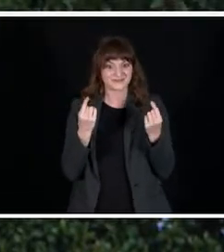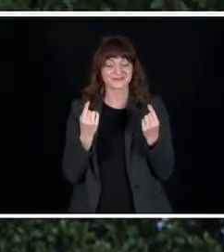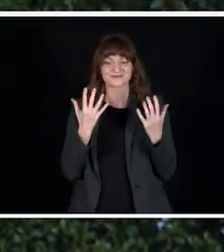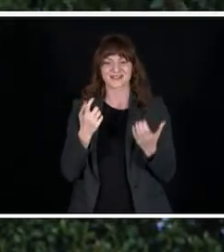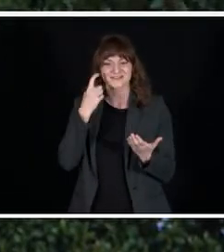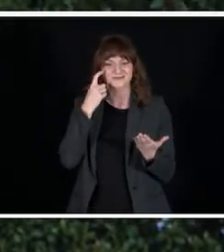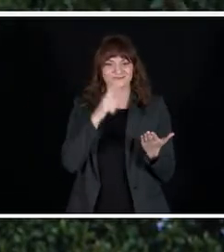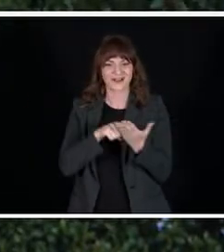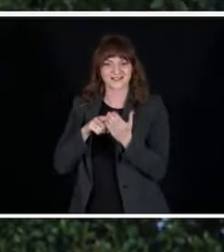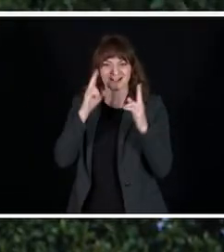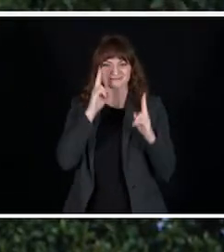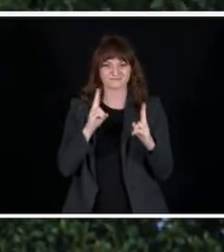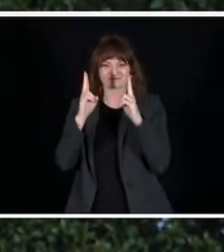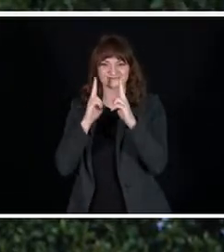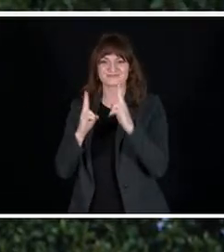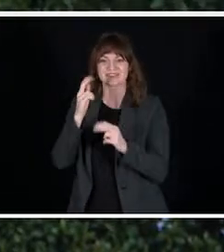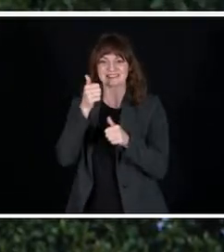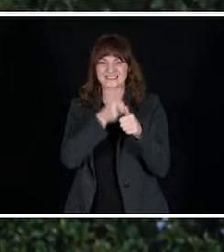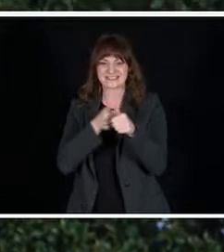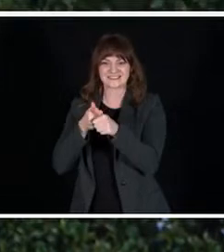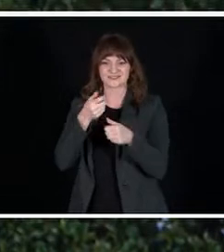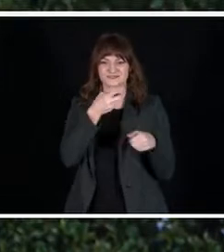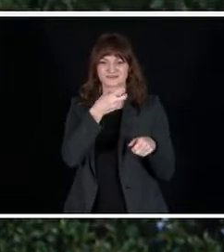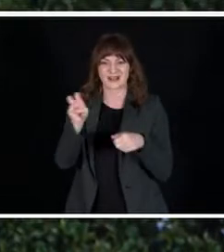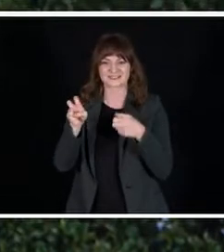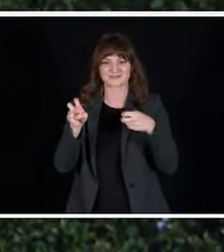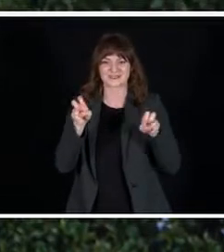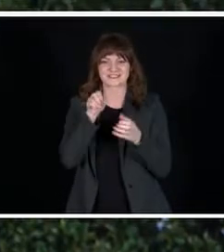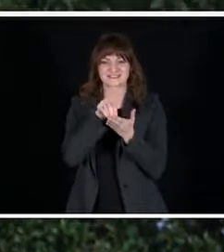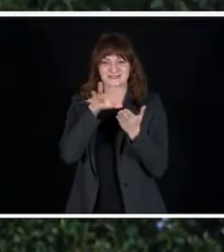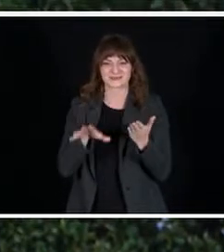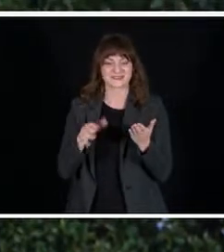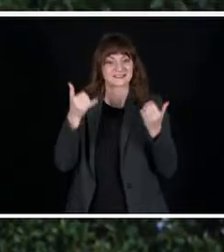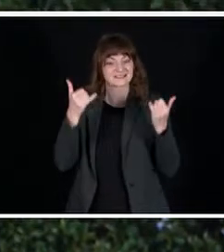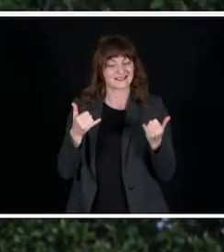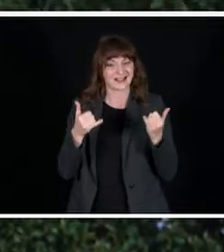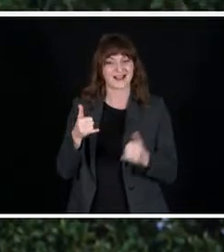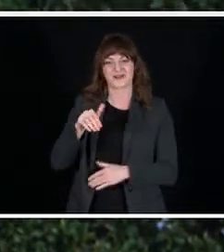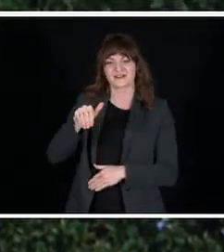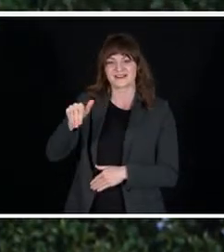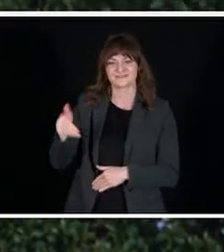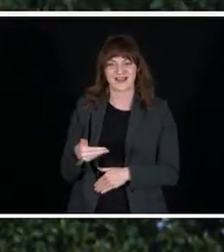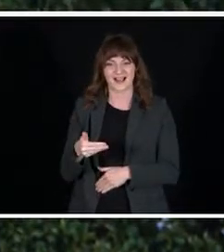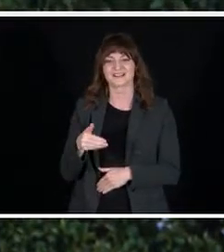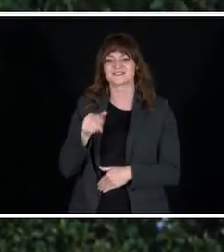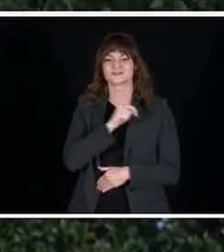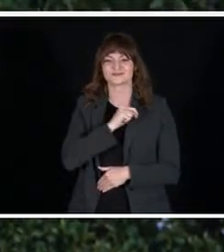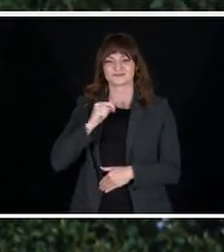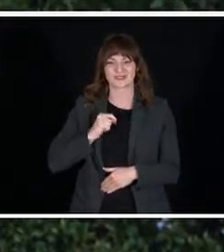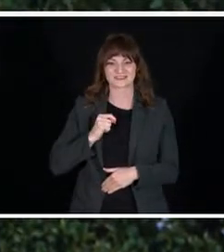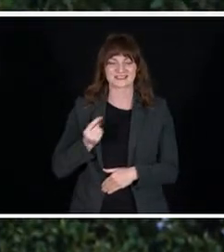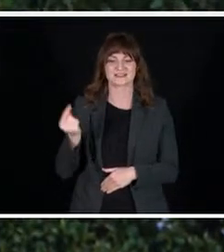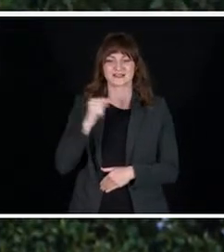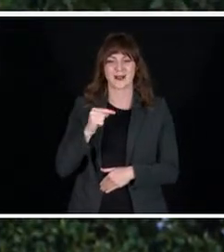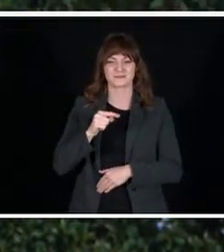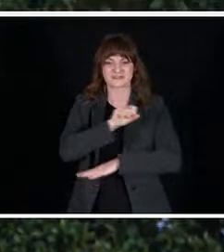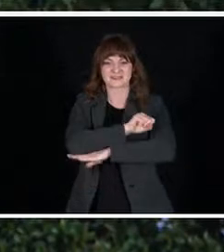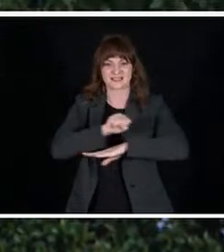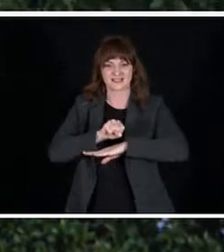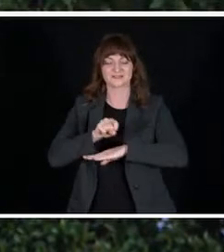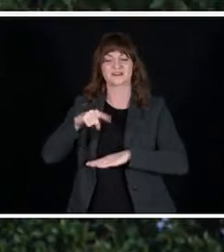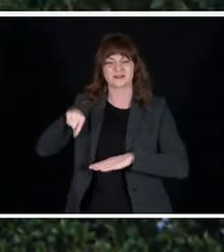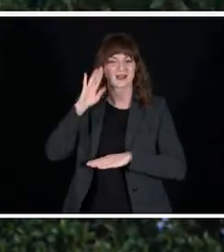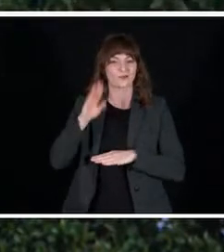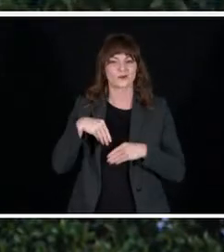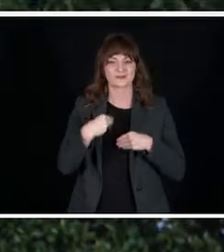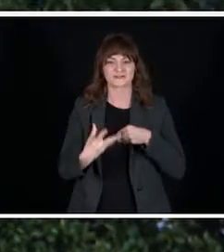our transferring students. For this, I invite our trustees to the stage to present the transfer medallions.